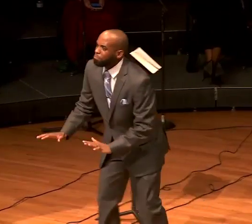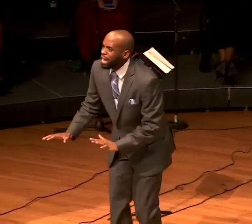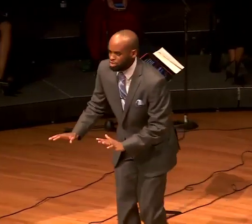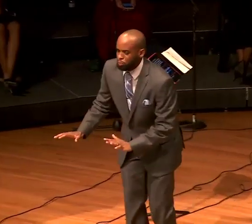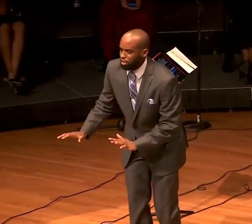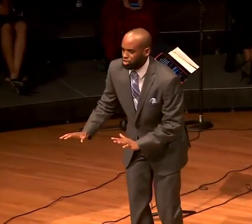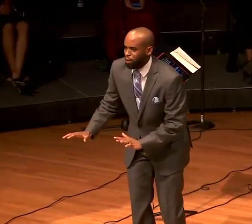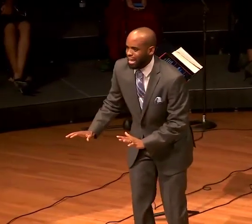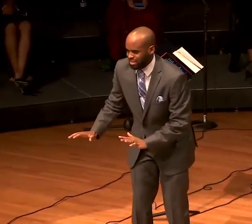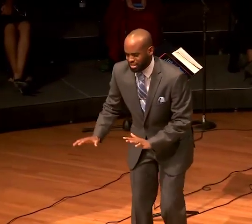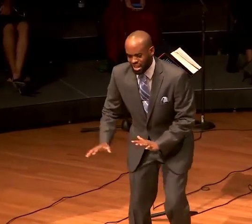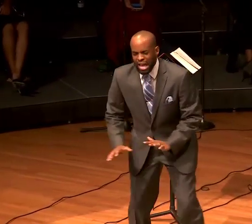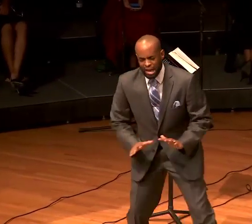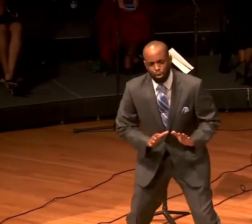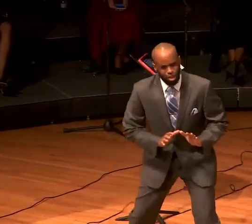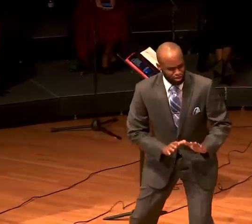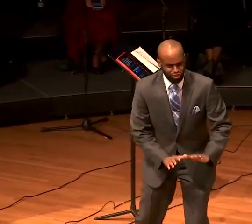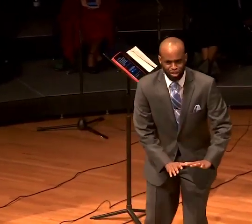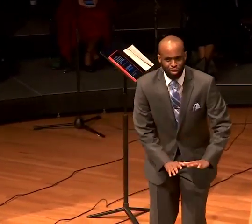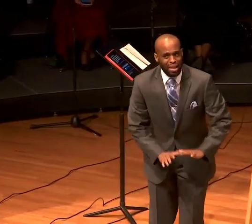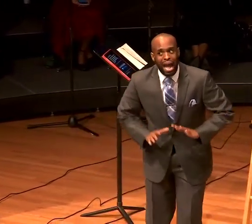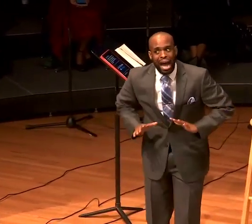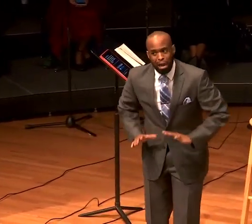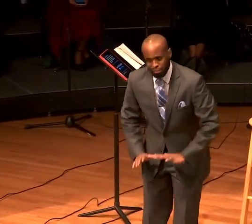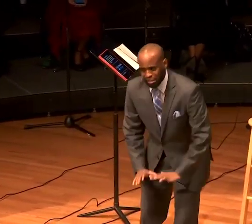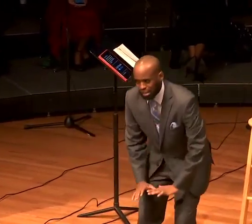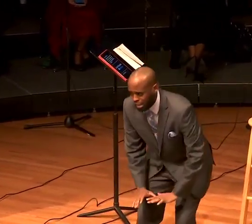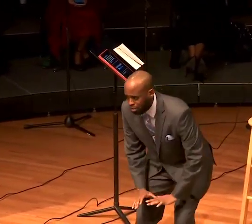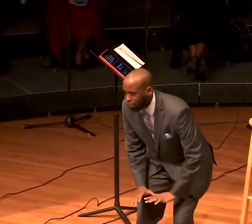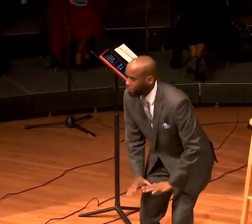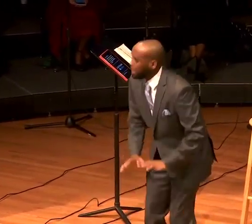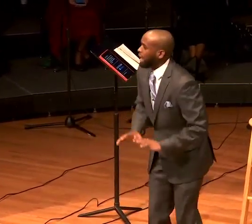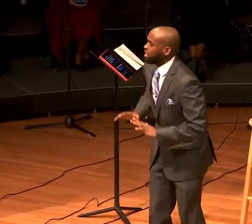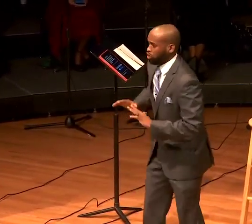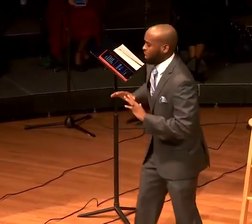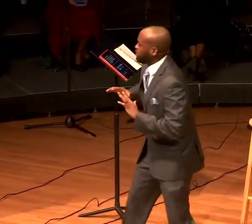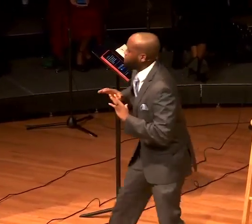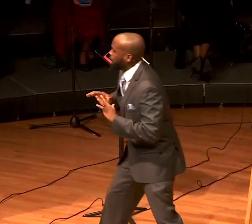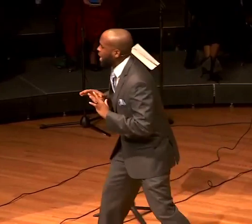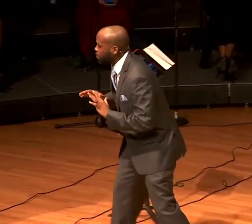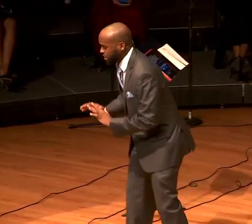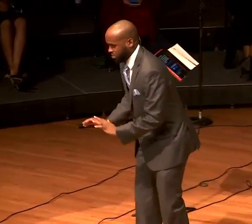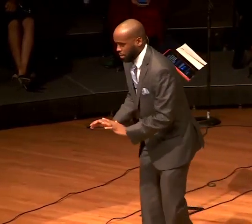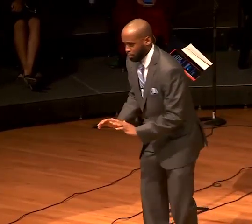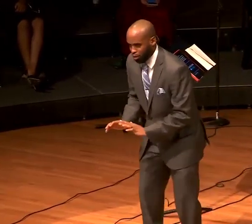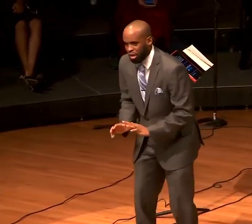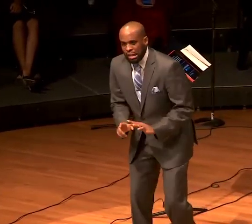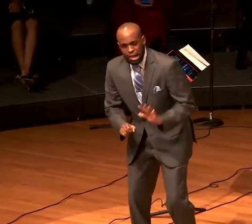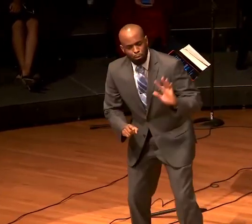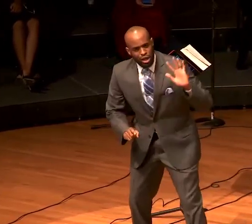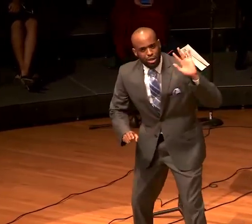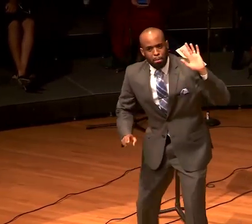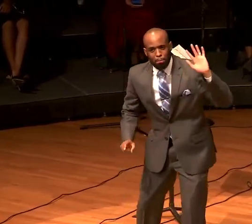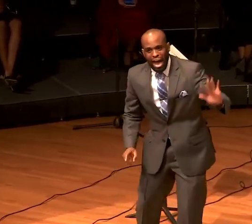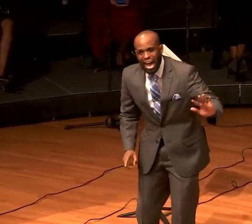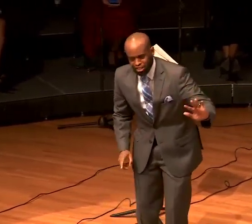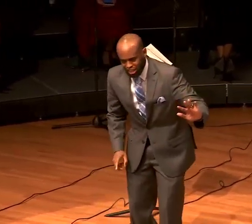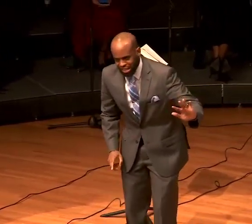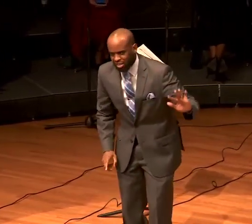experience in my spirituality? And I want you to know that I believe the answer is very simple. That